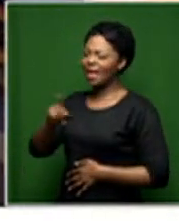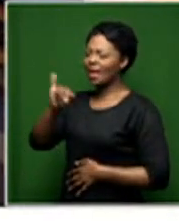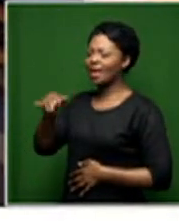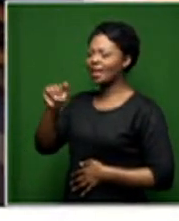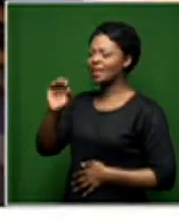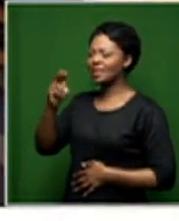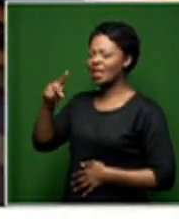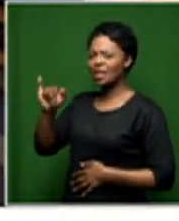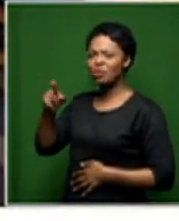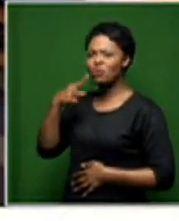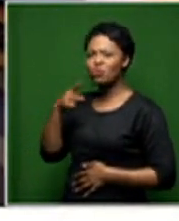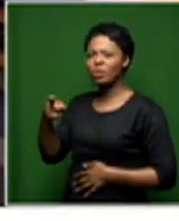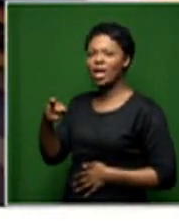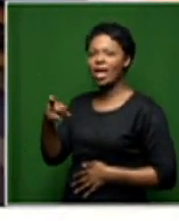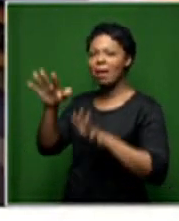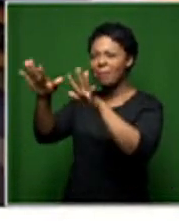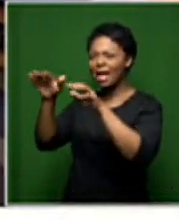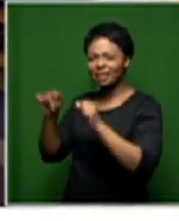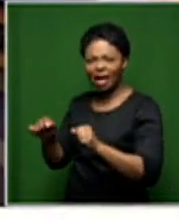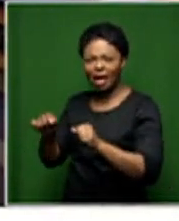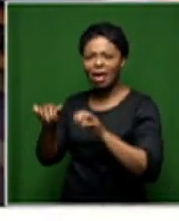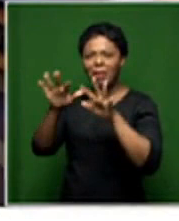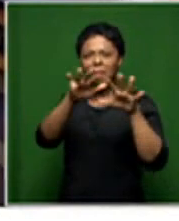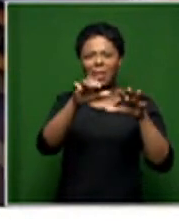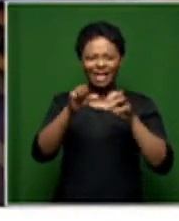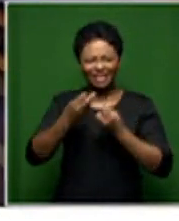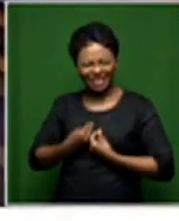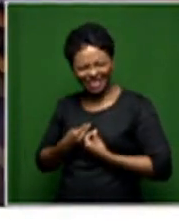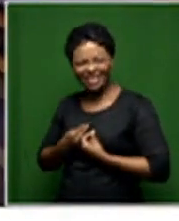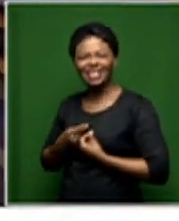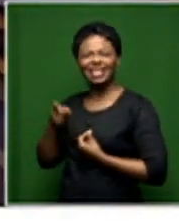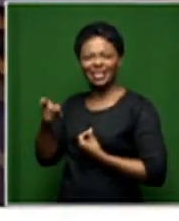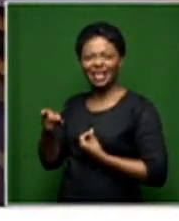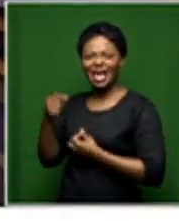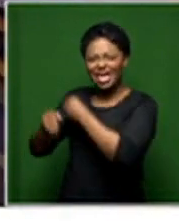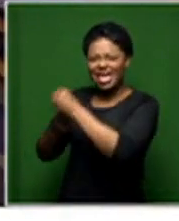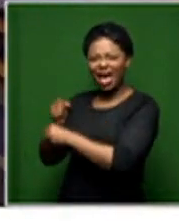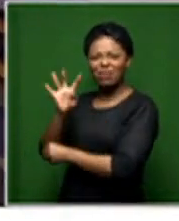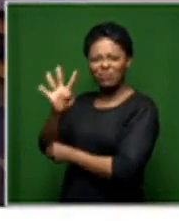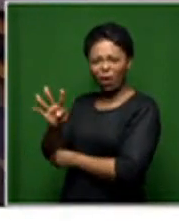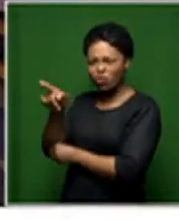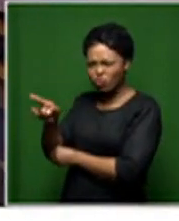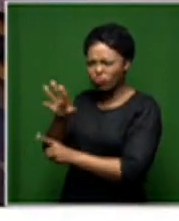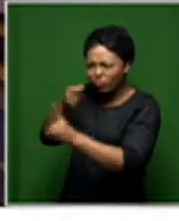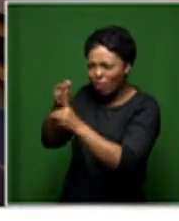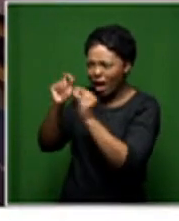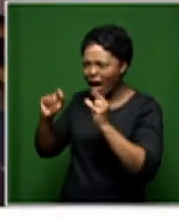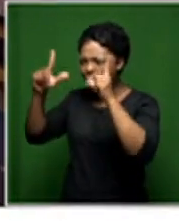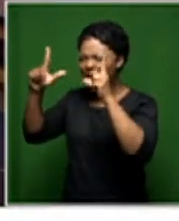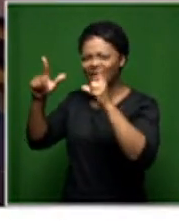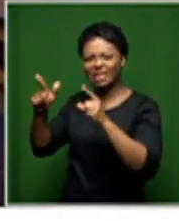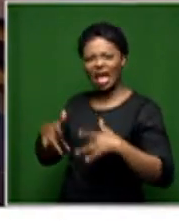the blessee world for close to 4 years now. Is this perhaps your way of creating awareness around this